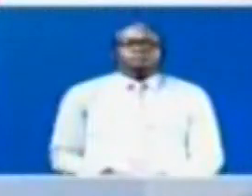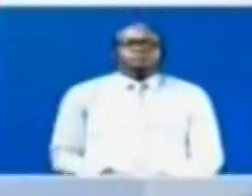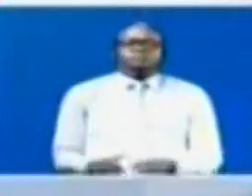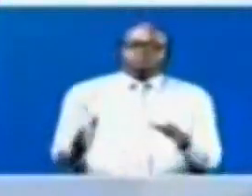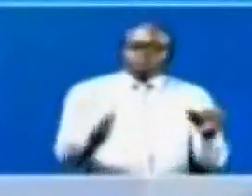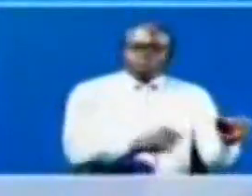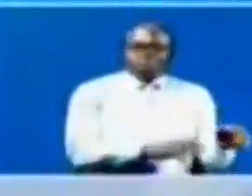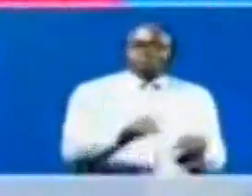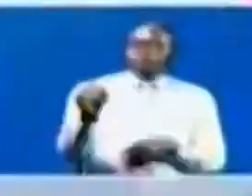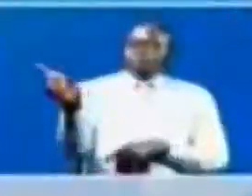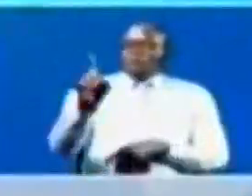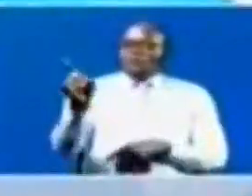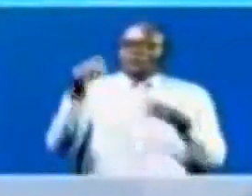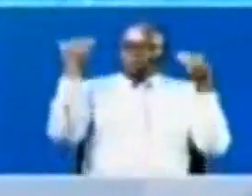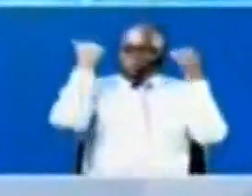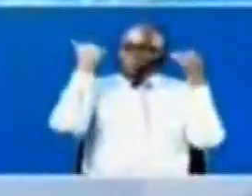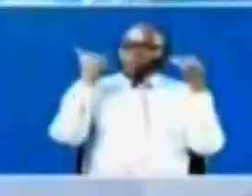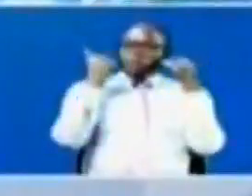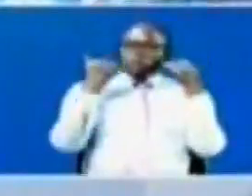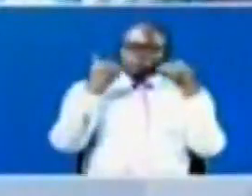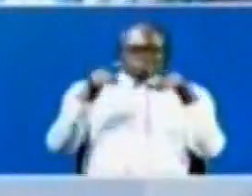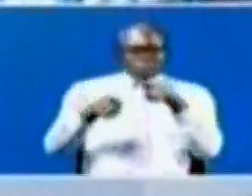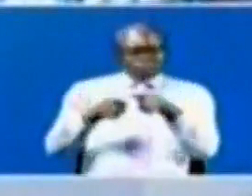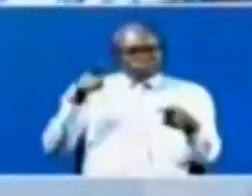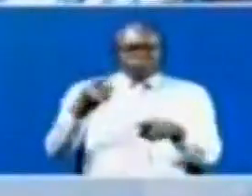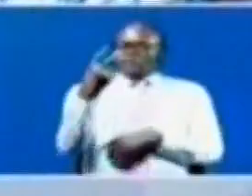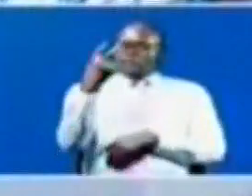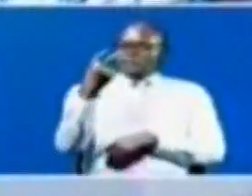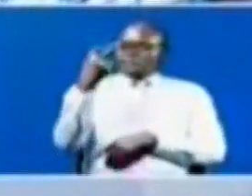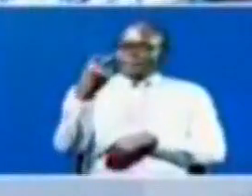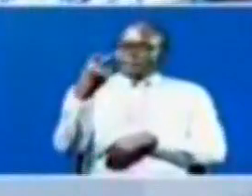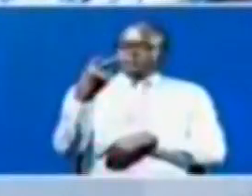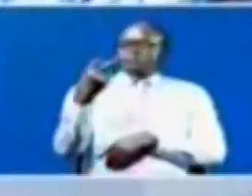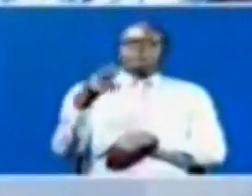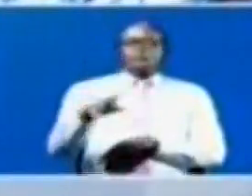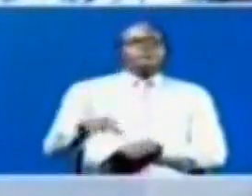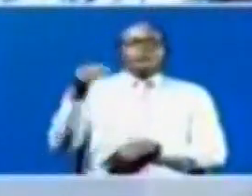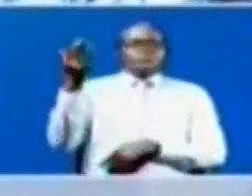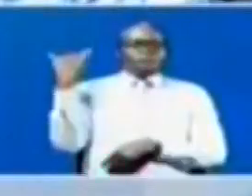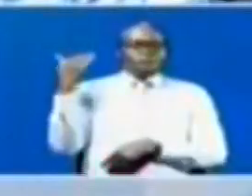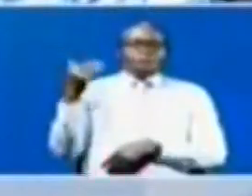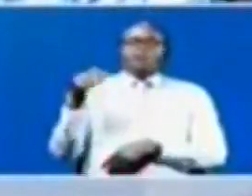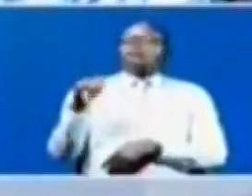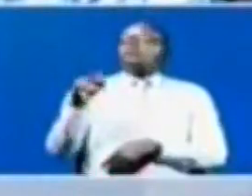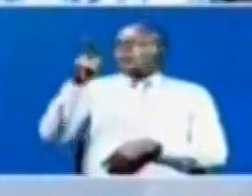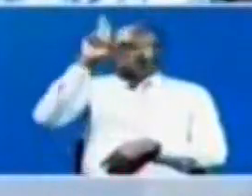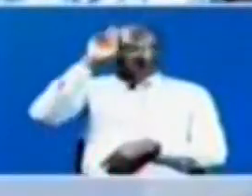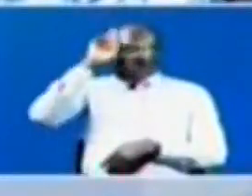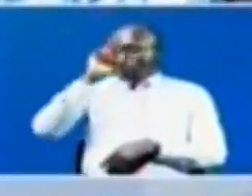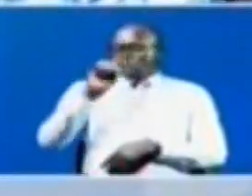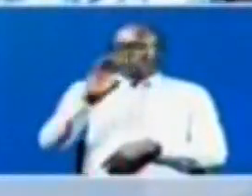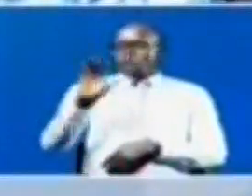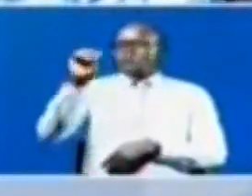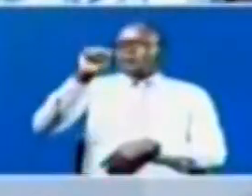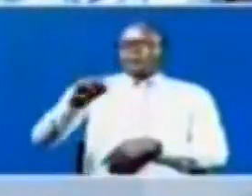Also, a Nairobi court hearing a murder case of a suspect in custody has today found a former Ruaraka OCS guilty of torturing